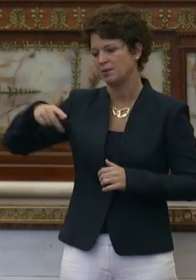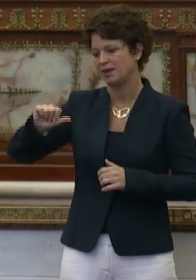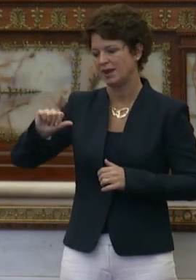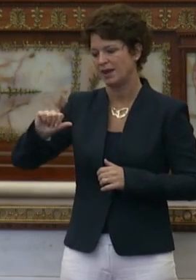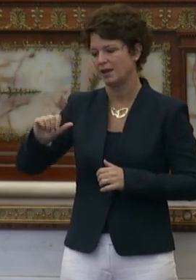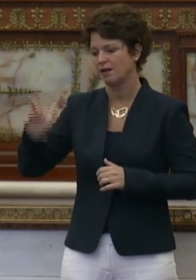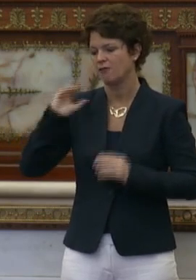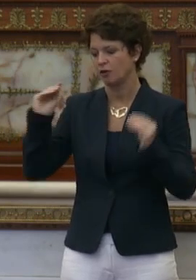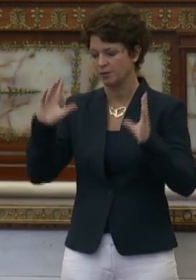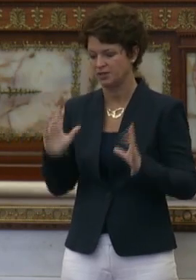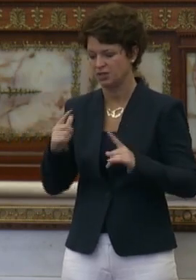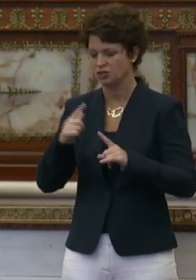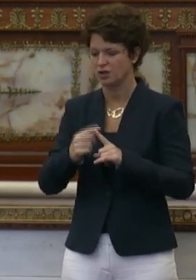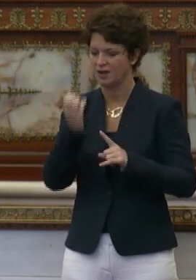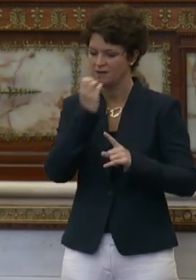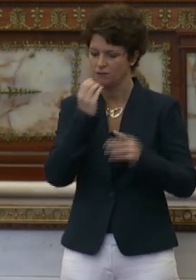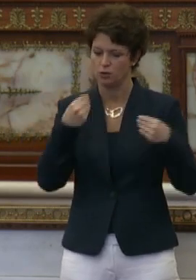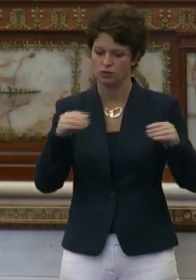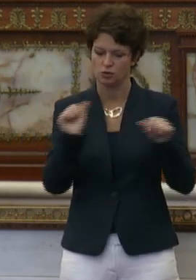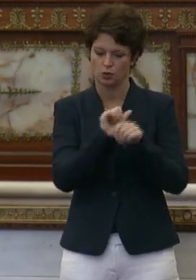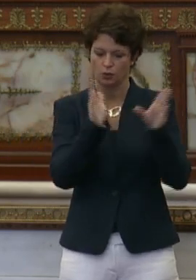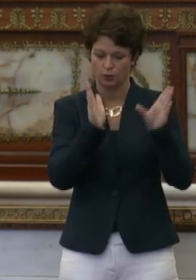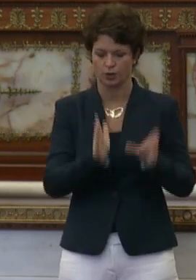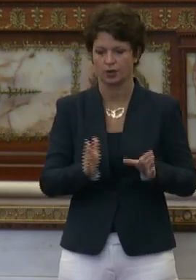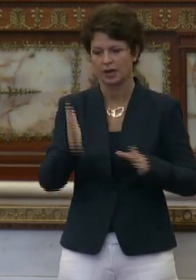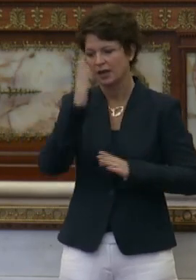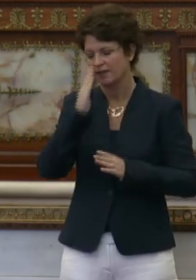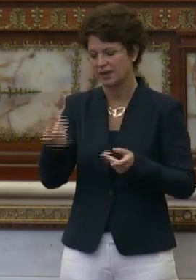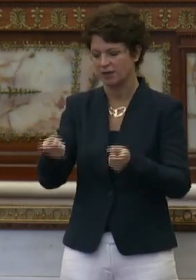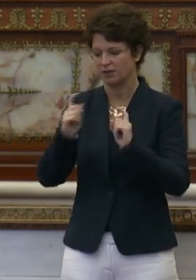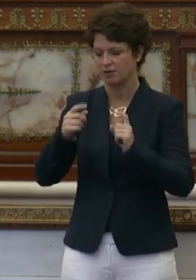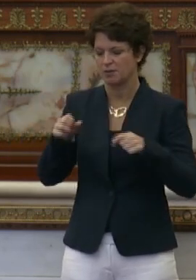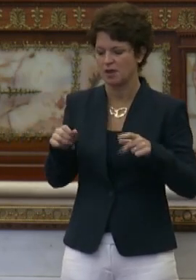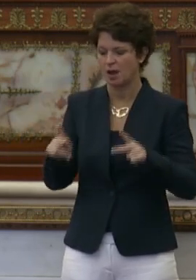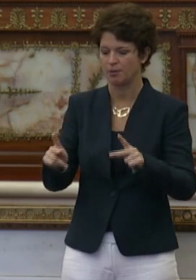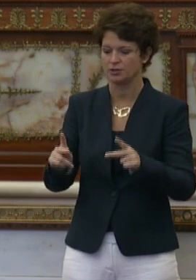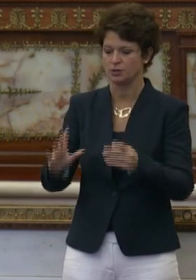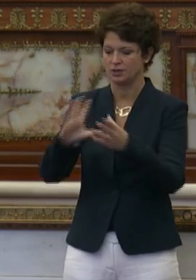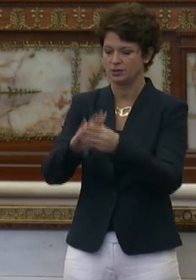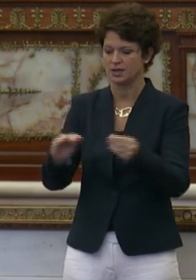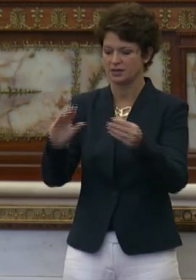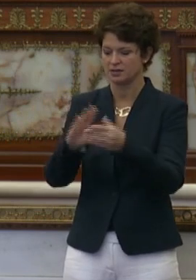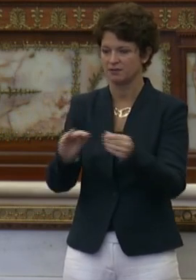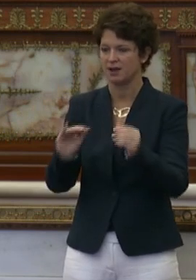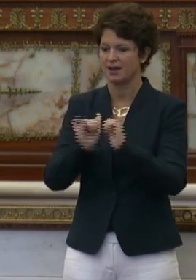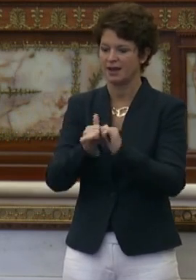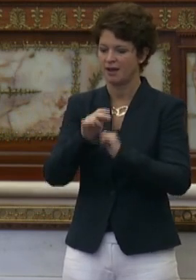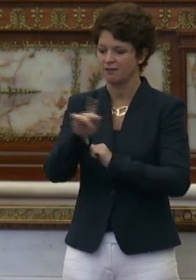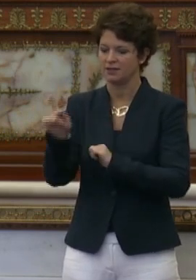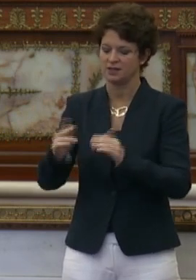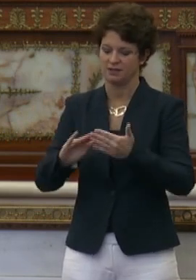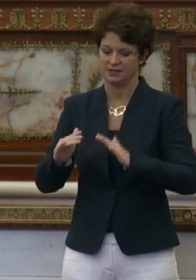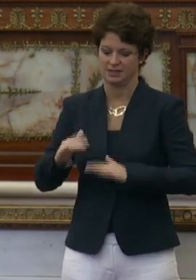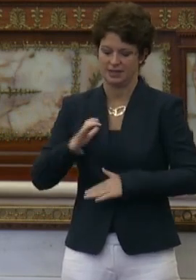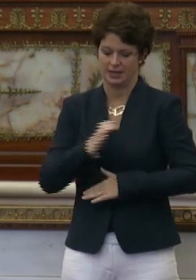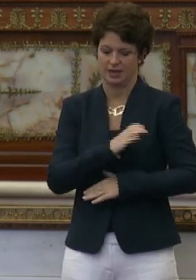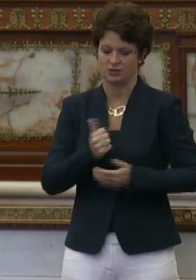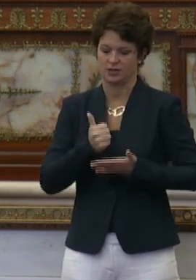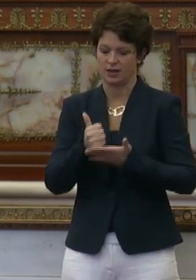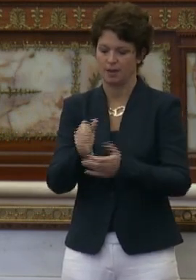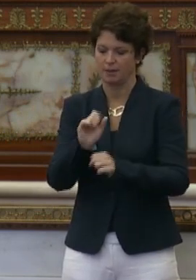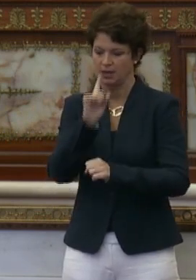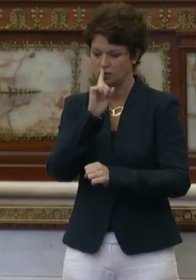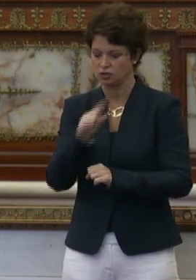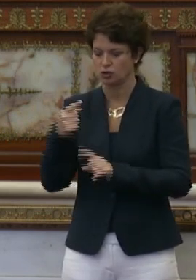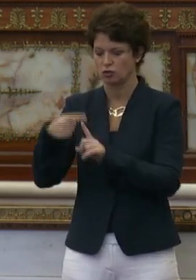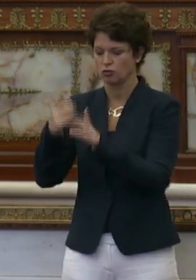former teacher and grocery store worker. Thank you for providing me this opportunity to testify on the ways in which Philadelphia City Council can help ensure that